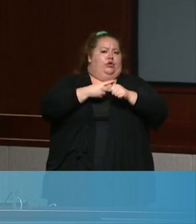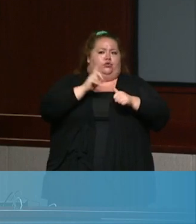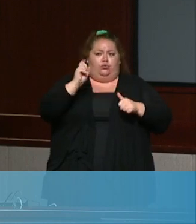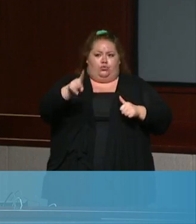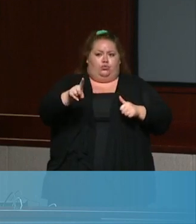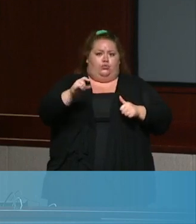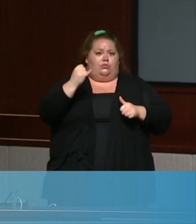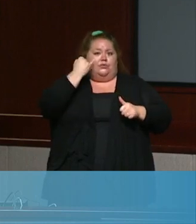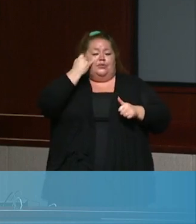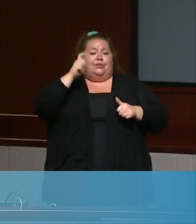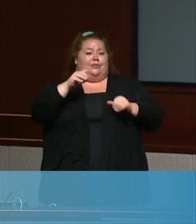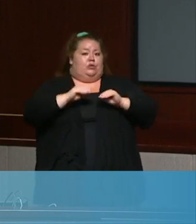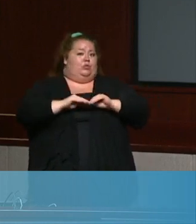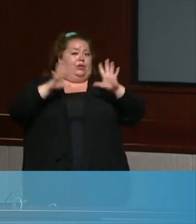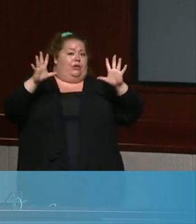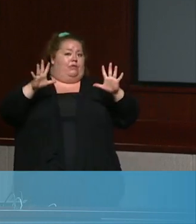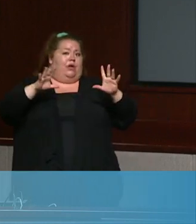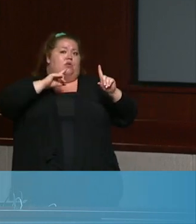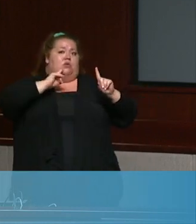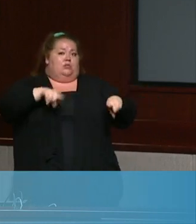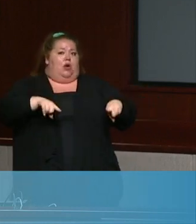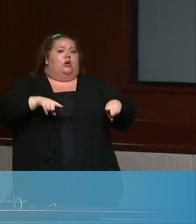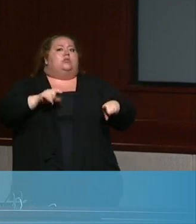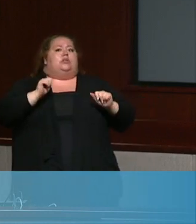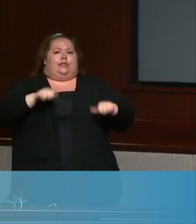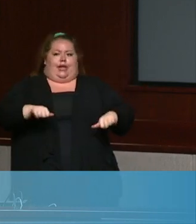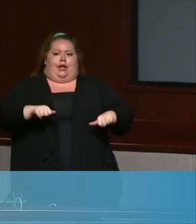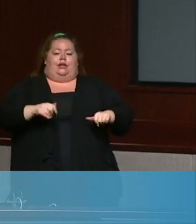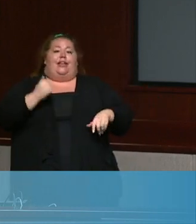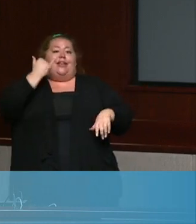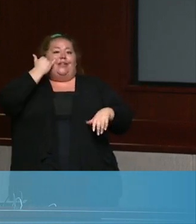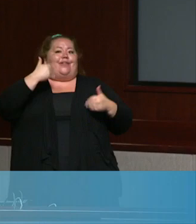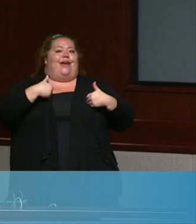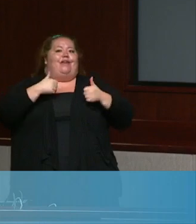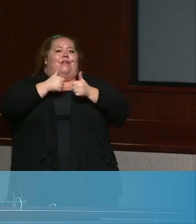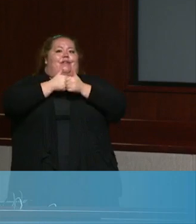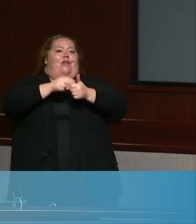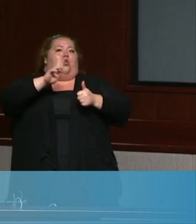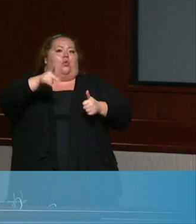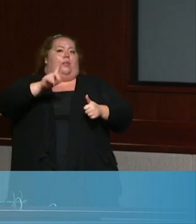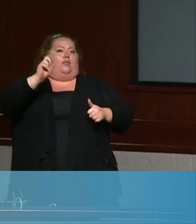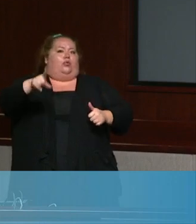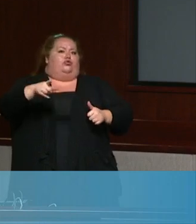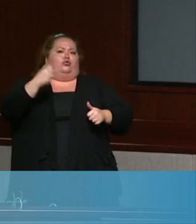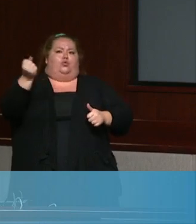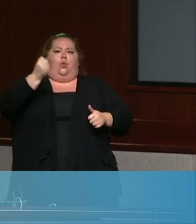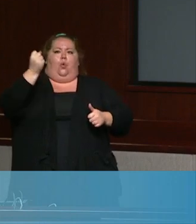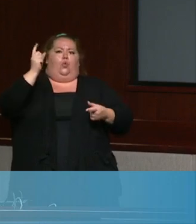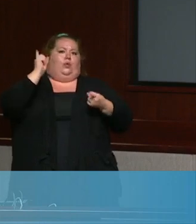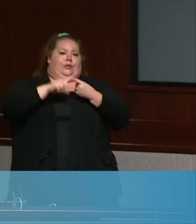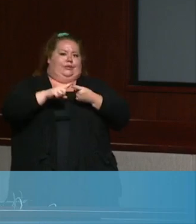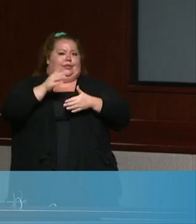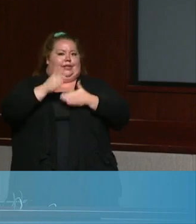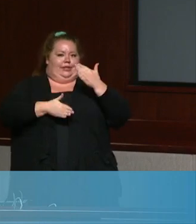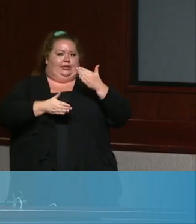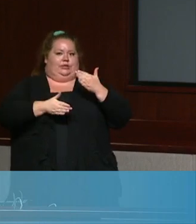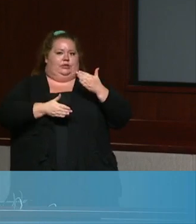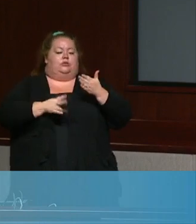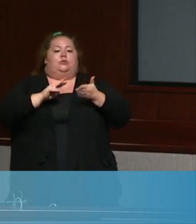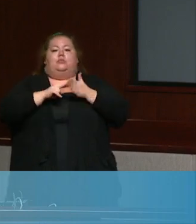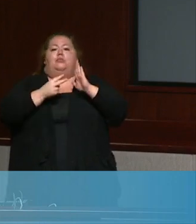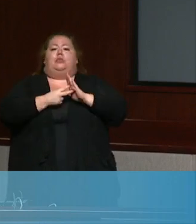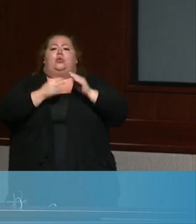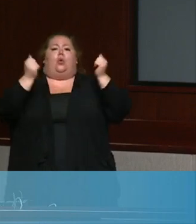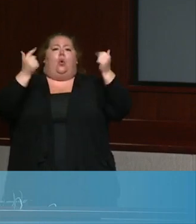to clarify the response, we're happy to do that. However, if you have follow-ups, we ask that you hold them to the end so that our outlets